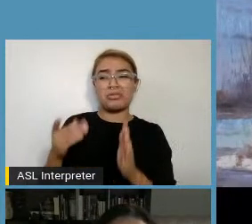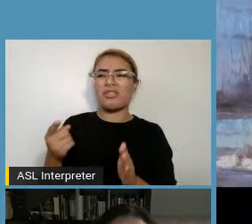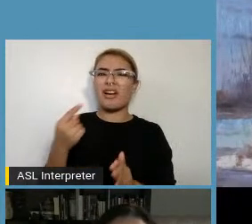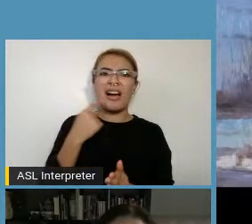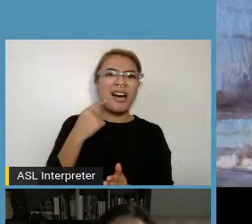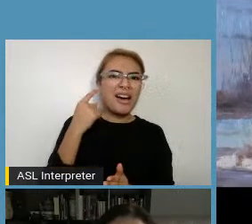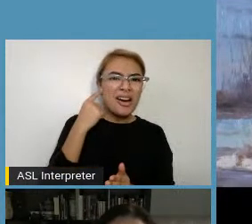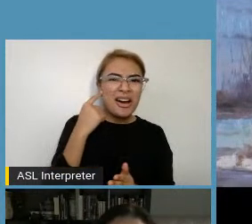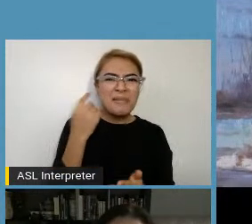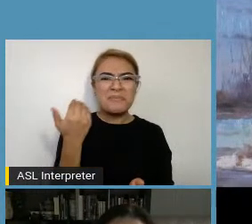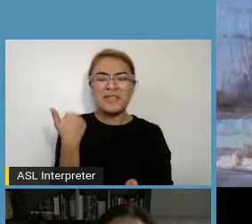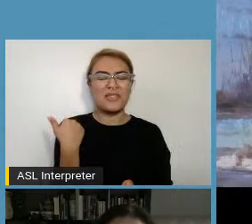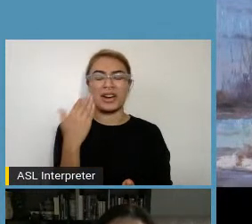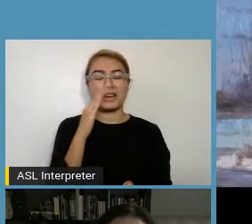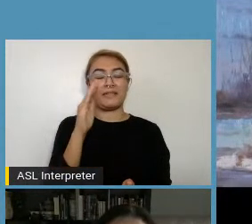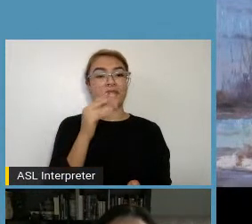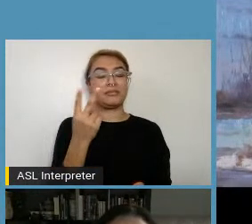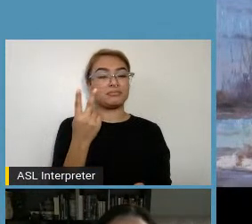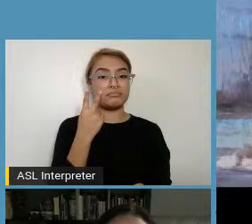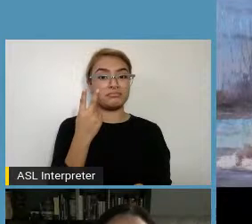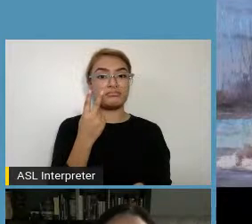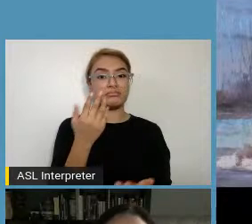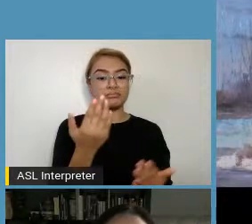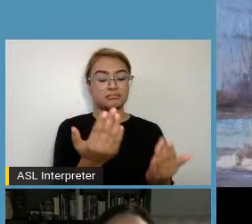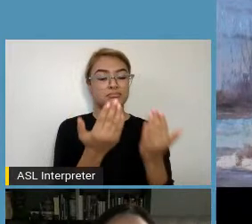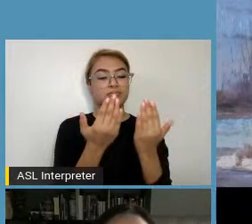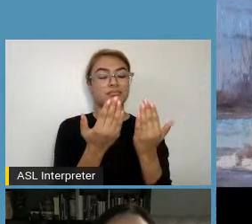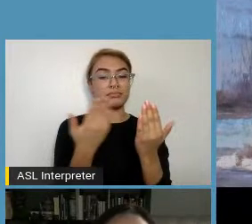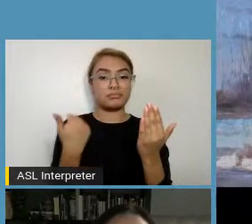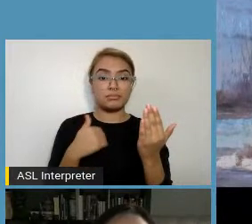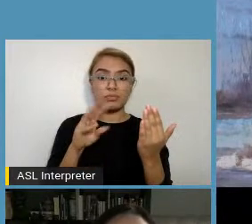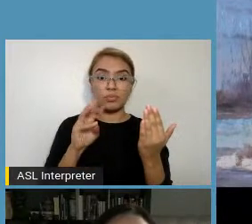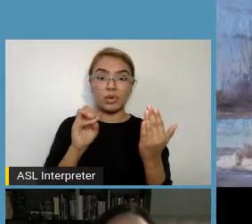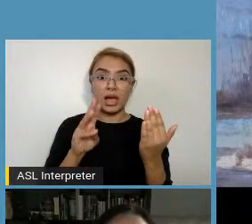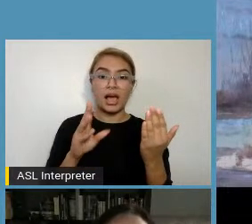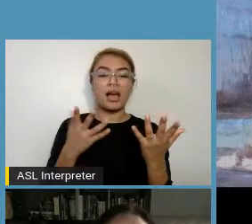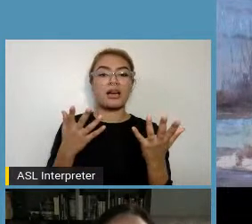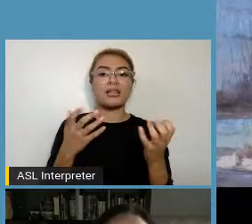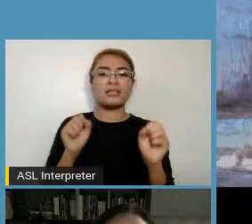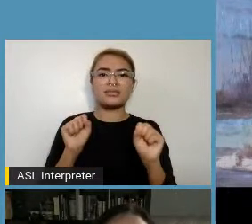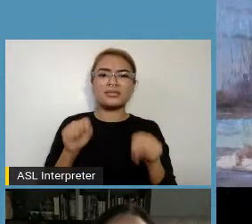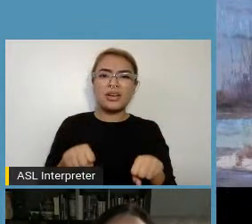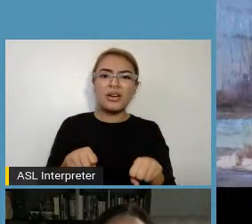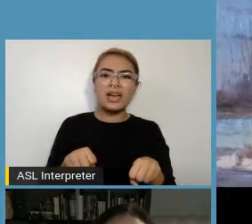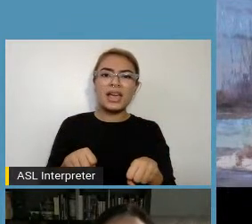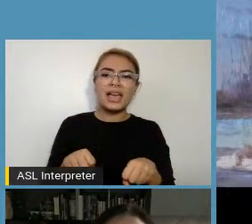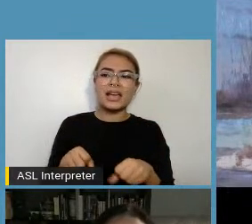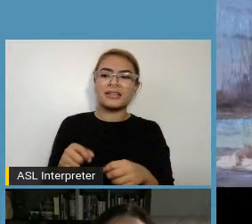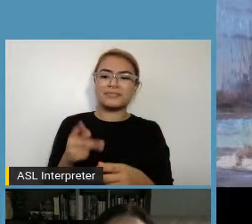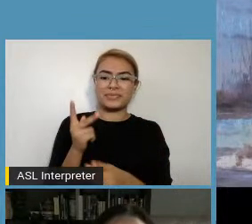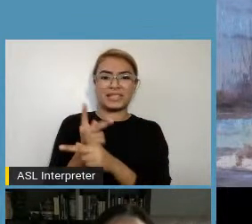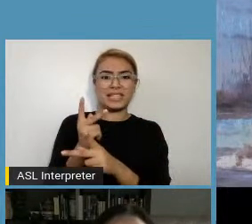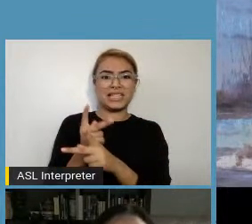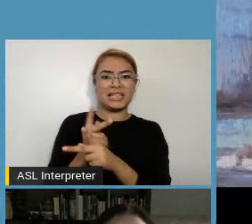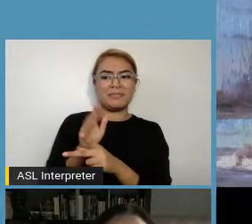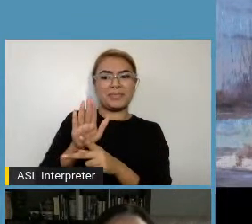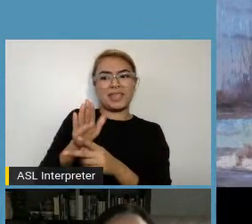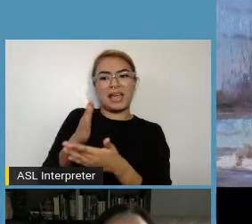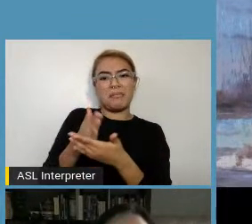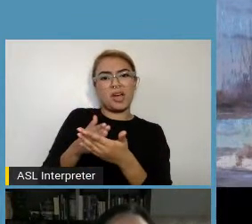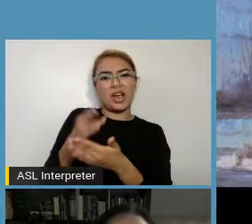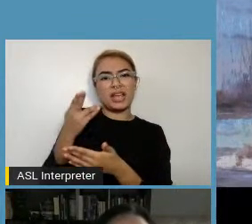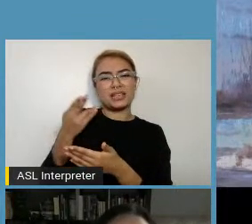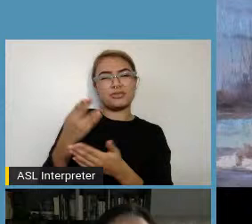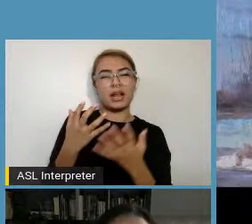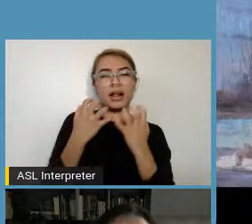of this, but I'd never actually, seen it. Being able to keep that part of history alive, it